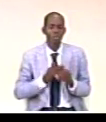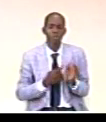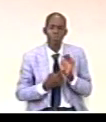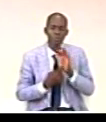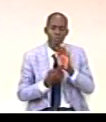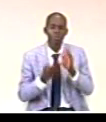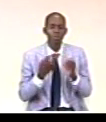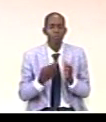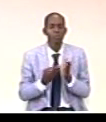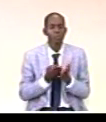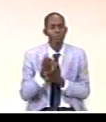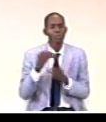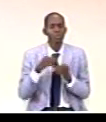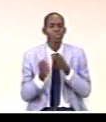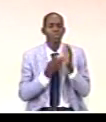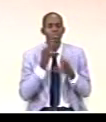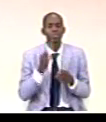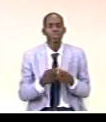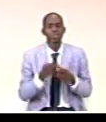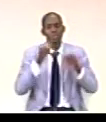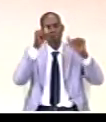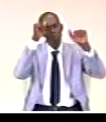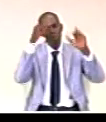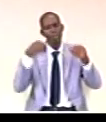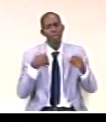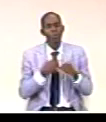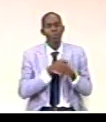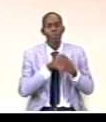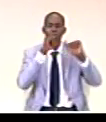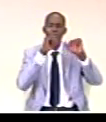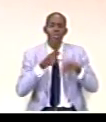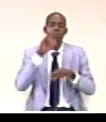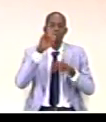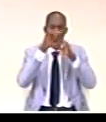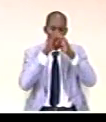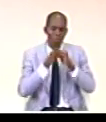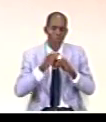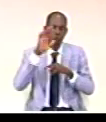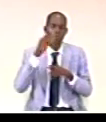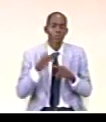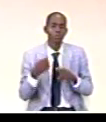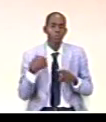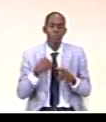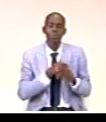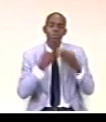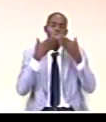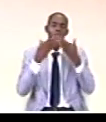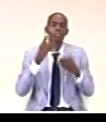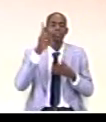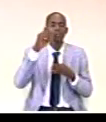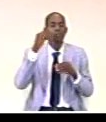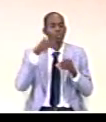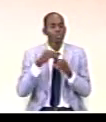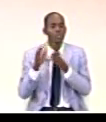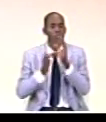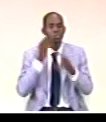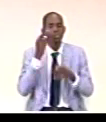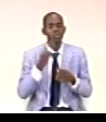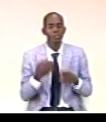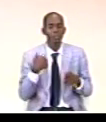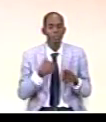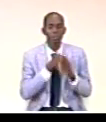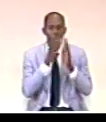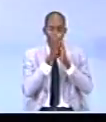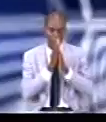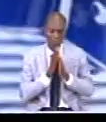in Jesus' name. Father, we bless you. We worship your name. Father, we thank you. In Jesus' name, we